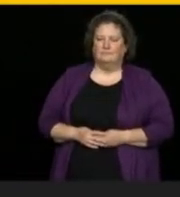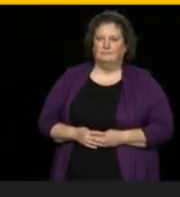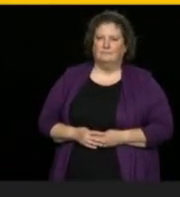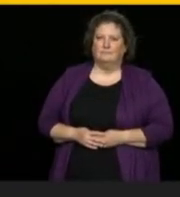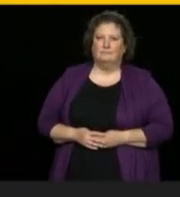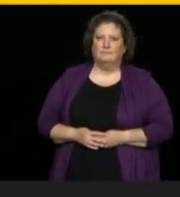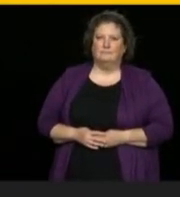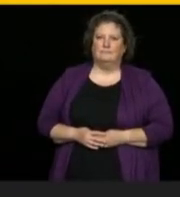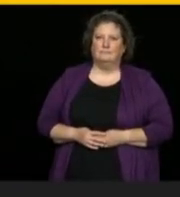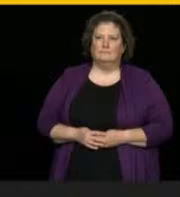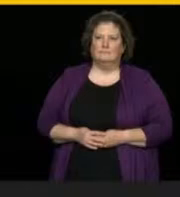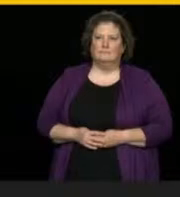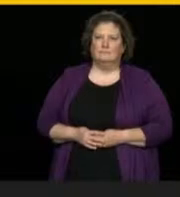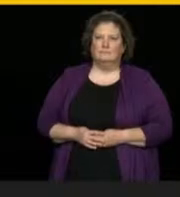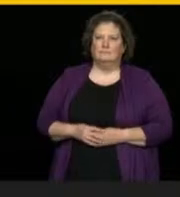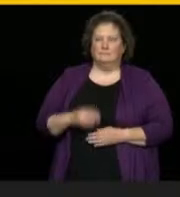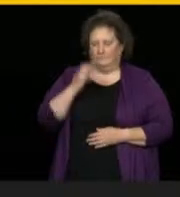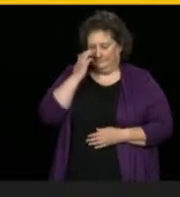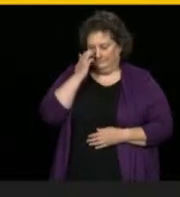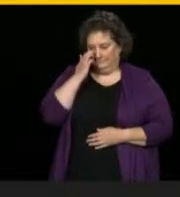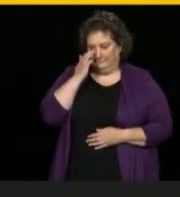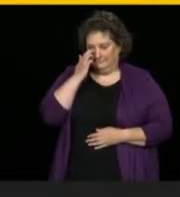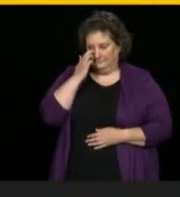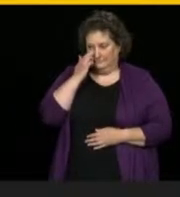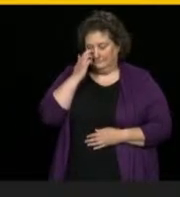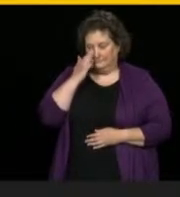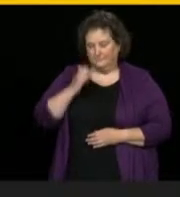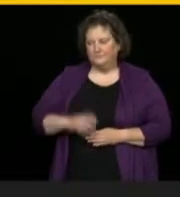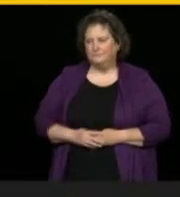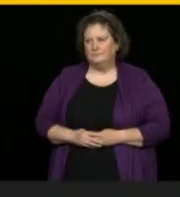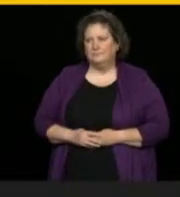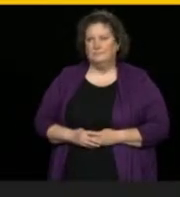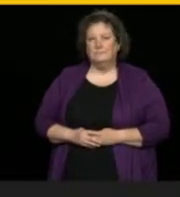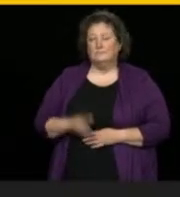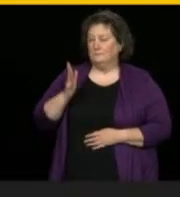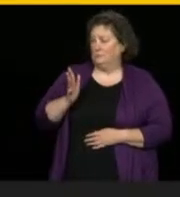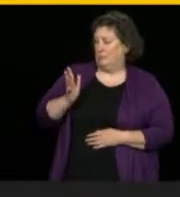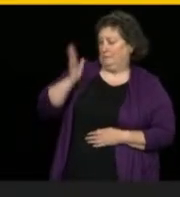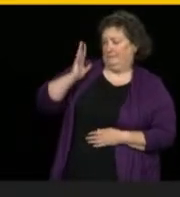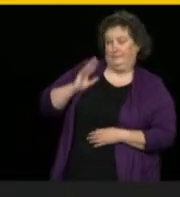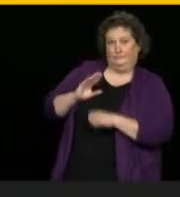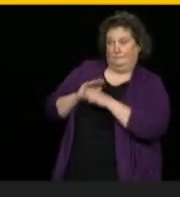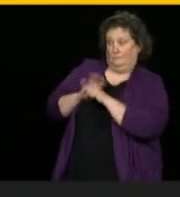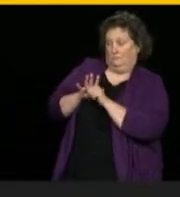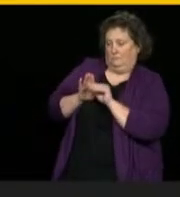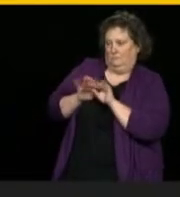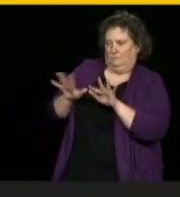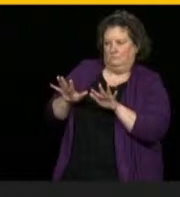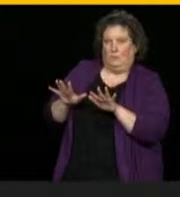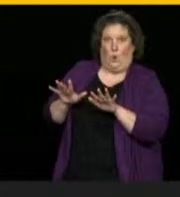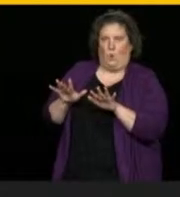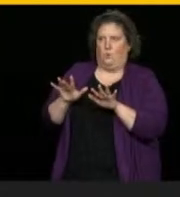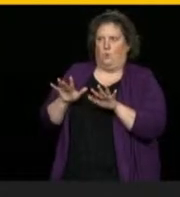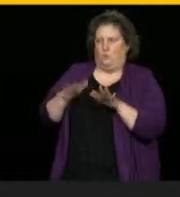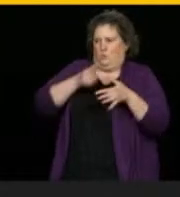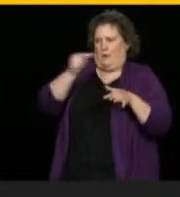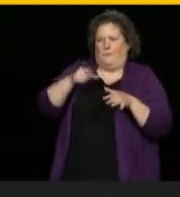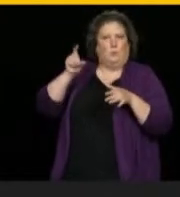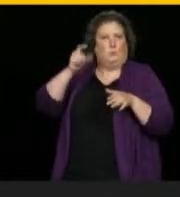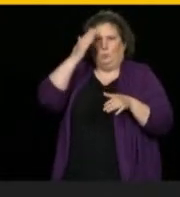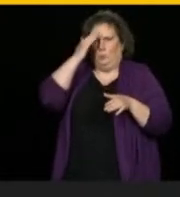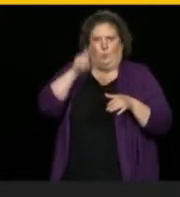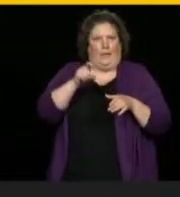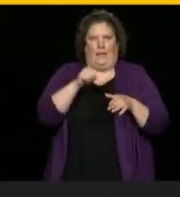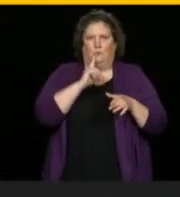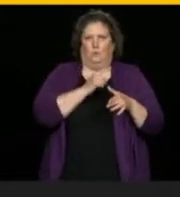knew that we had to help Canadians, les Canadiens les plus vulnérables. specifically vulnerable Canadians. L'aide qu'on